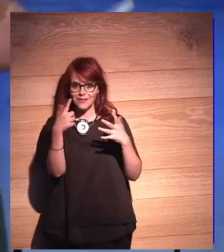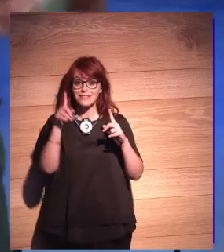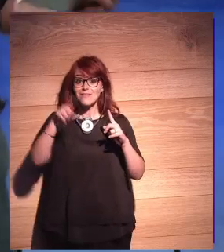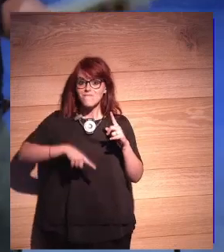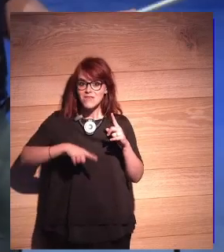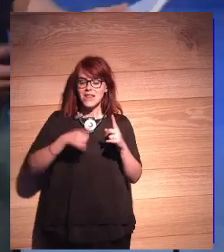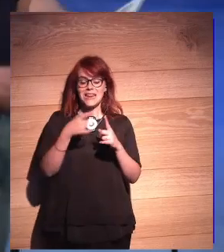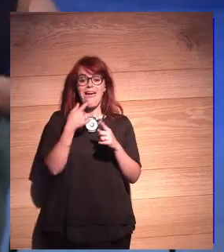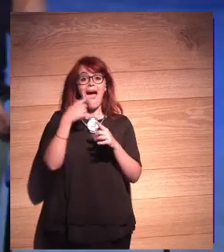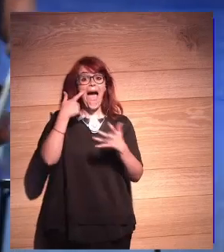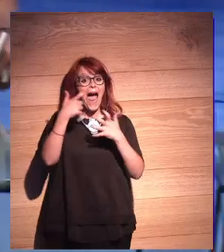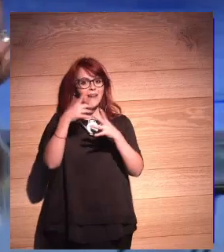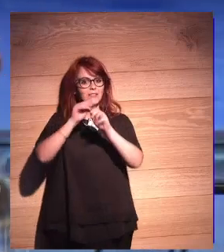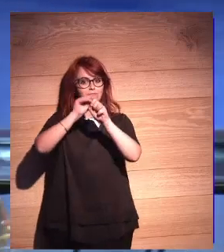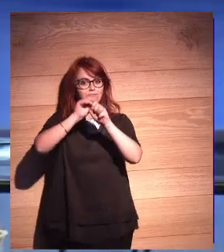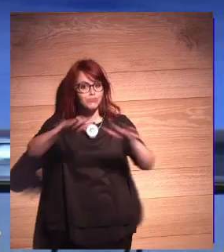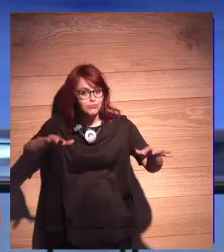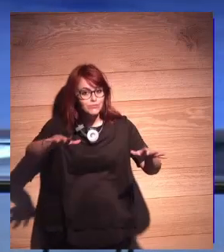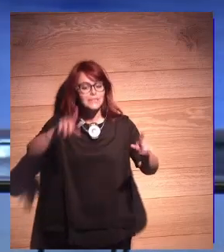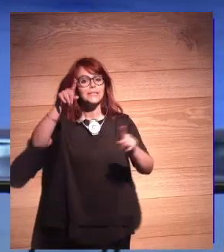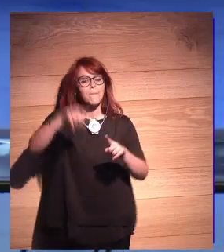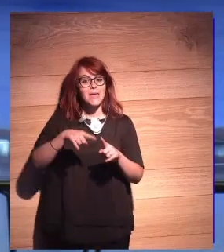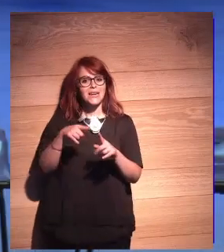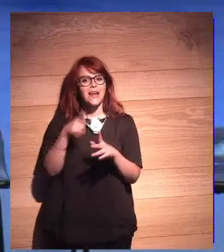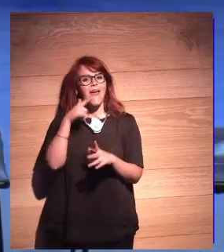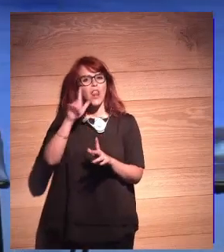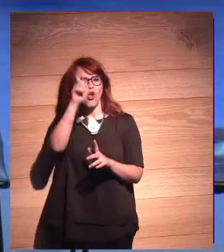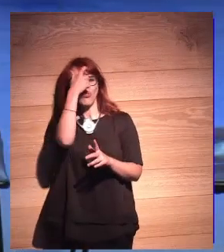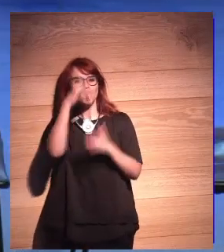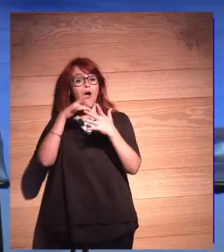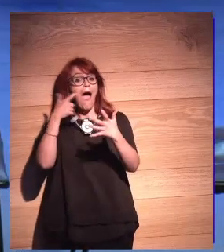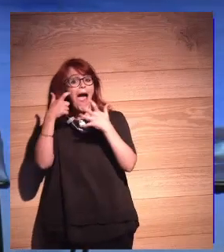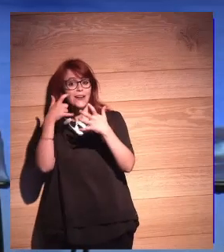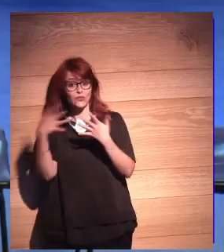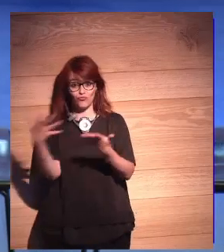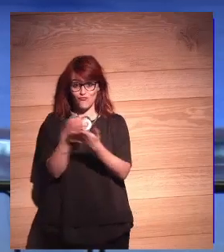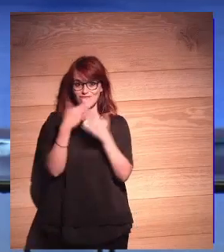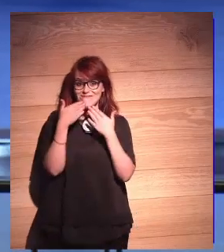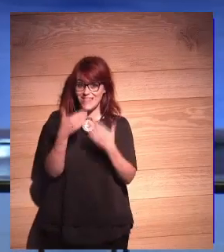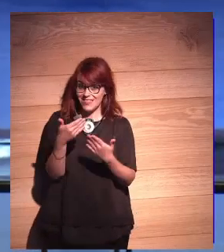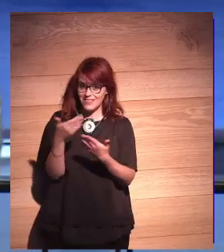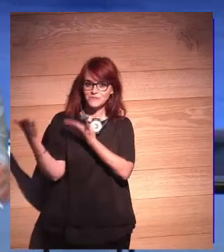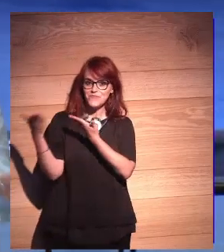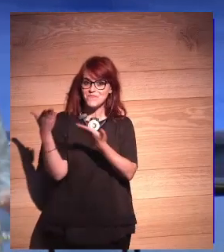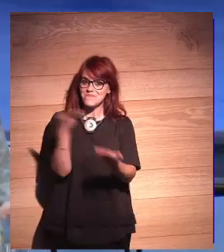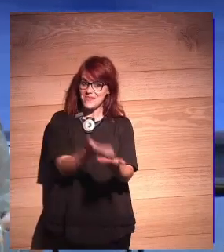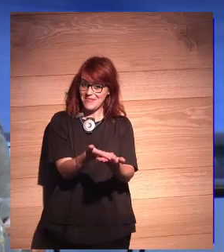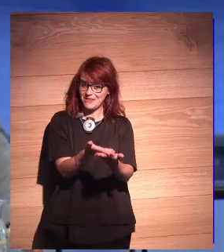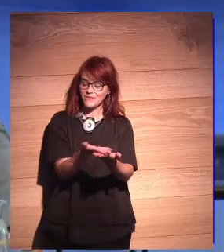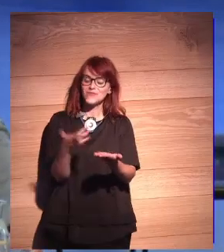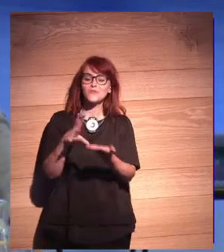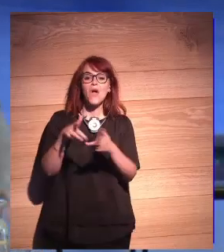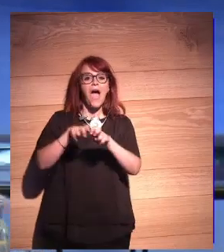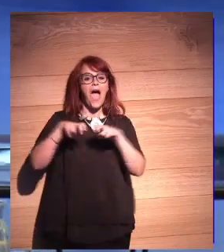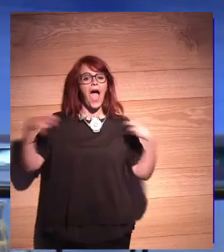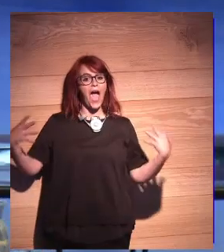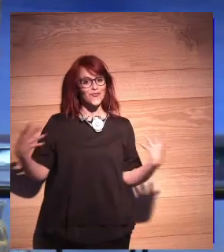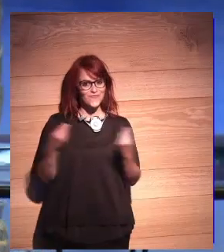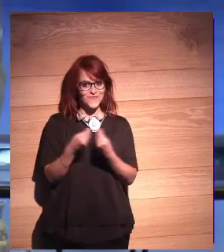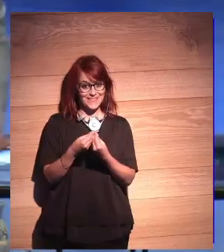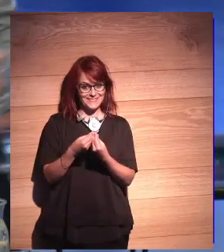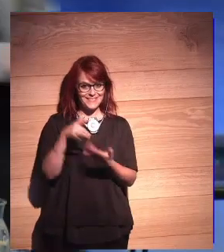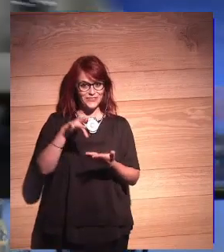making art and conveying art, and also to express the conception of art, the inception of art itself.